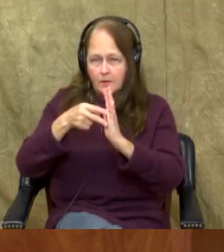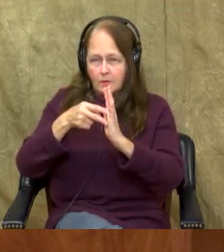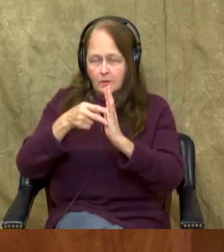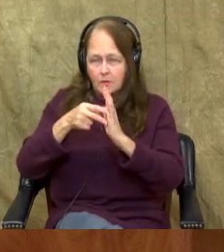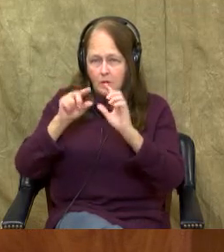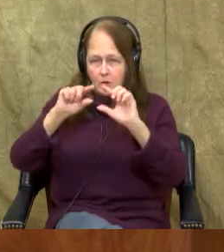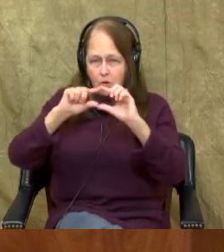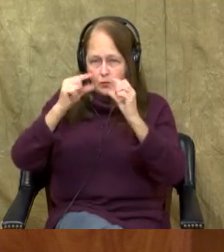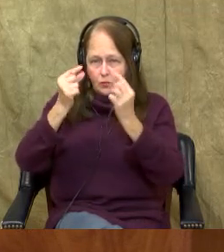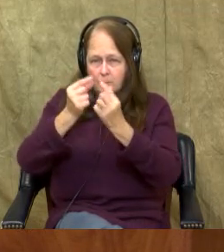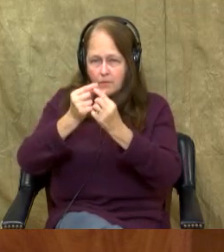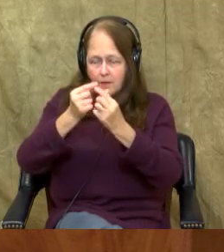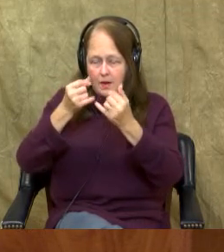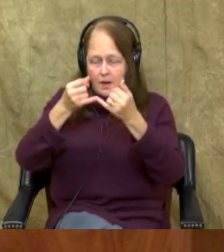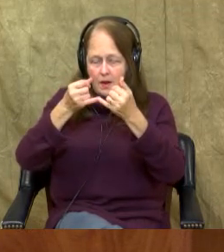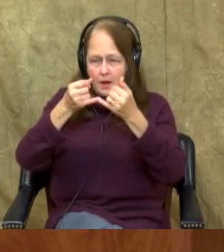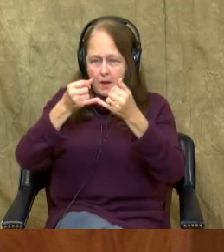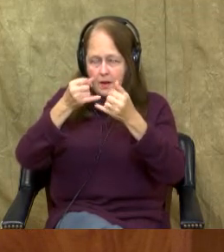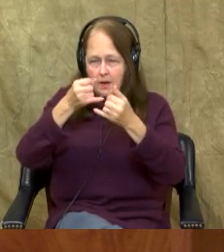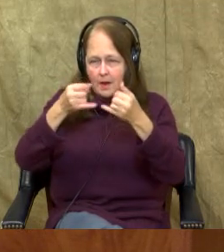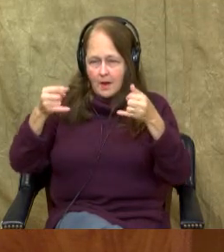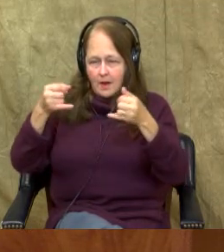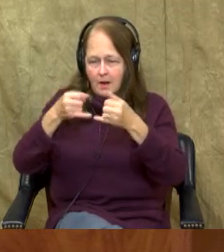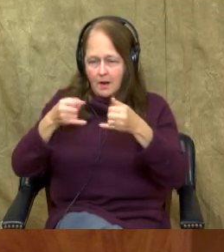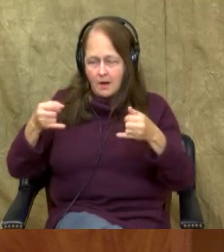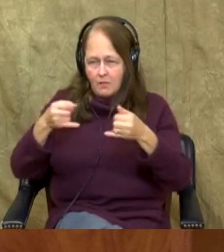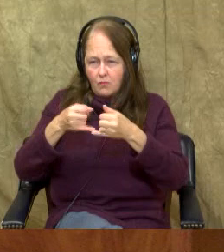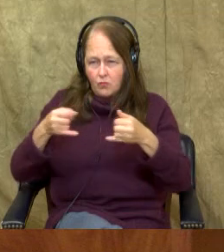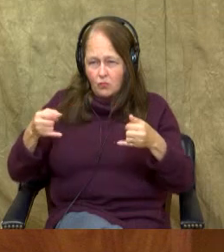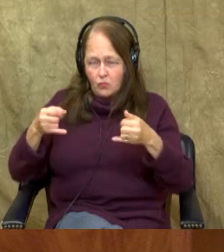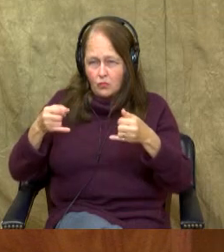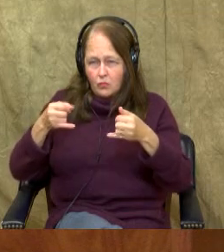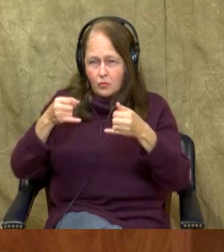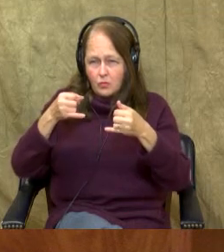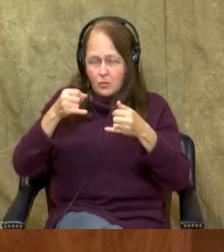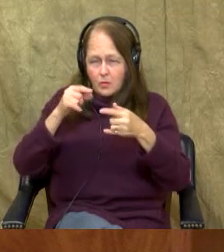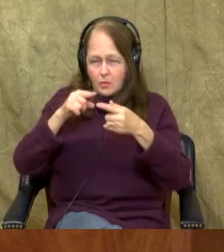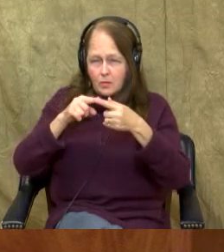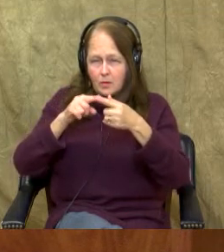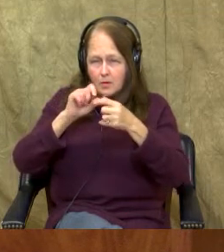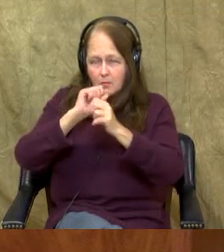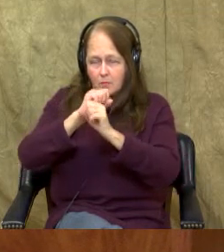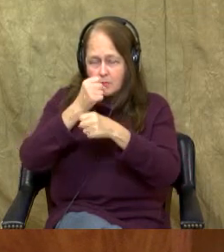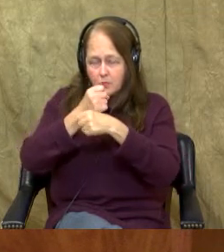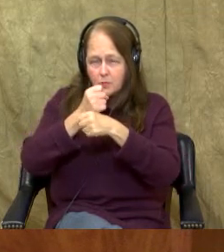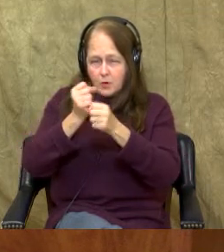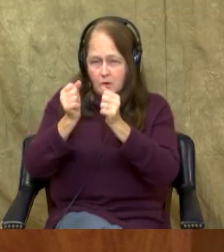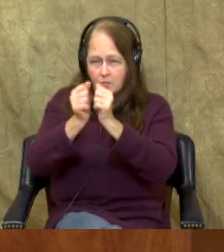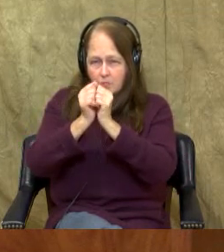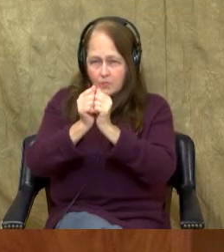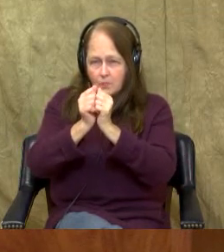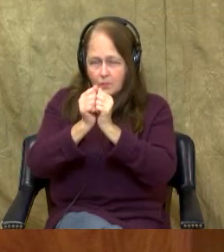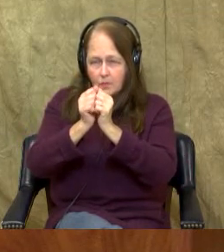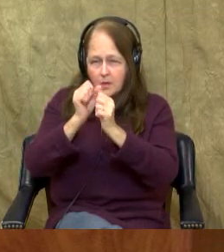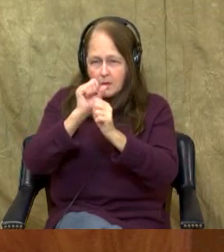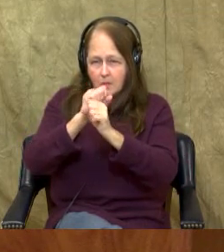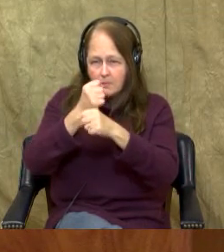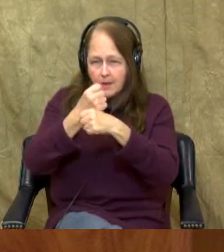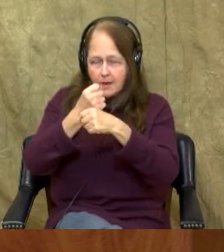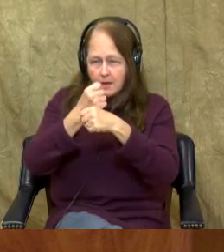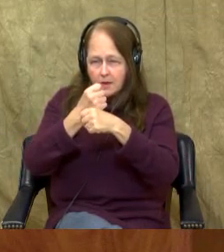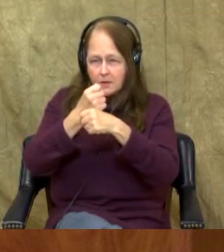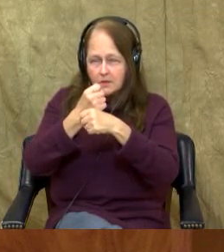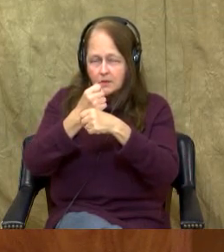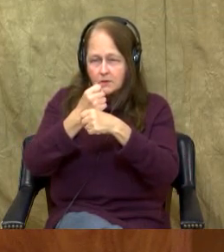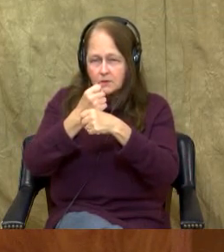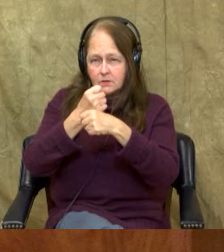A stanza is a group of lines. Those lines are formed and they're put together to form this stanza. It's